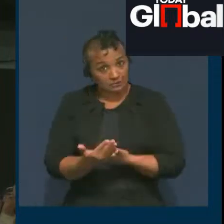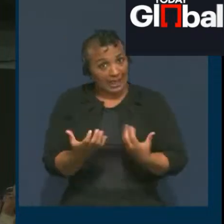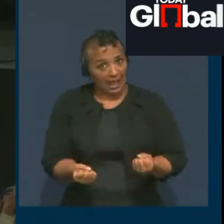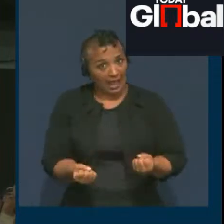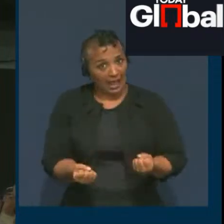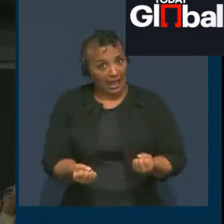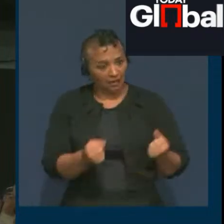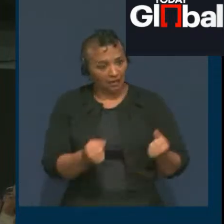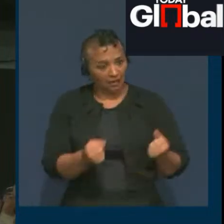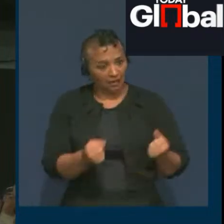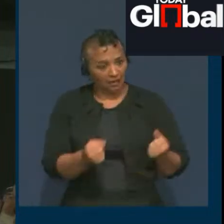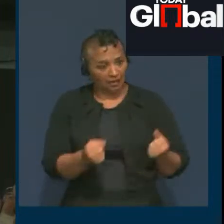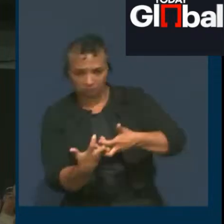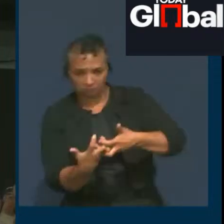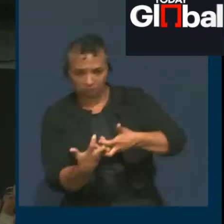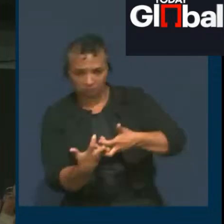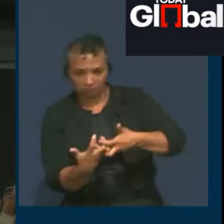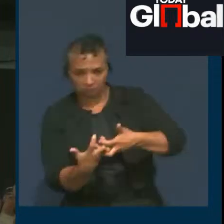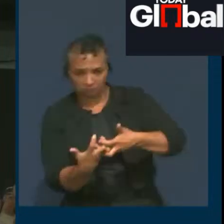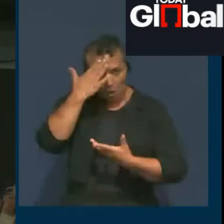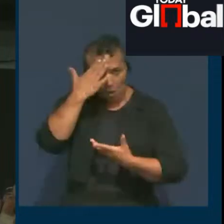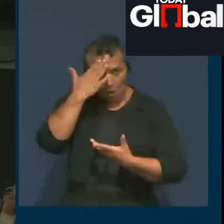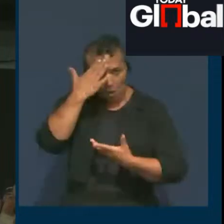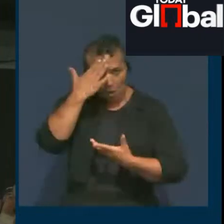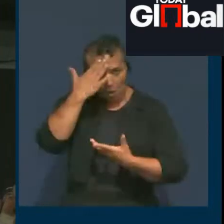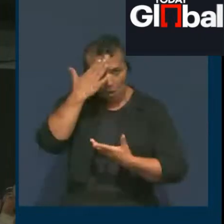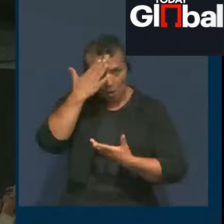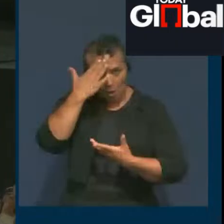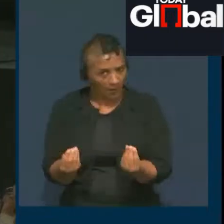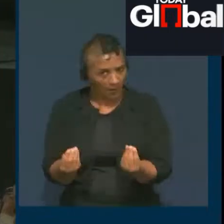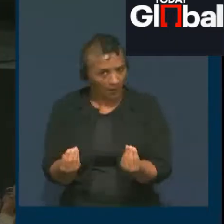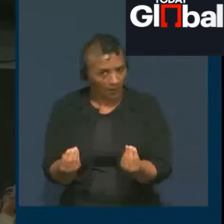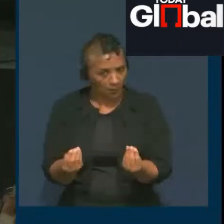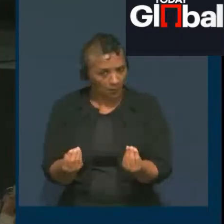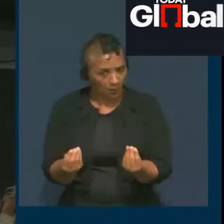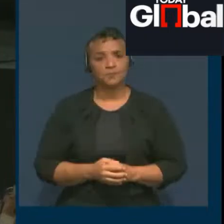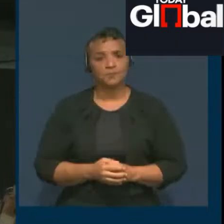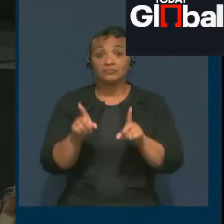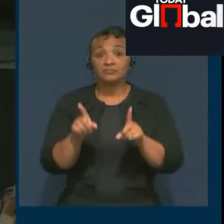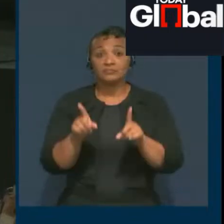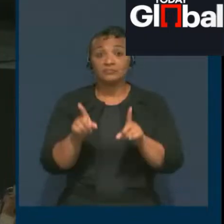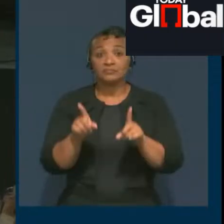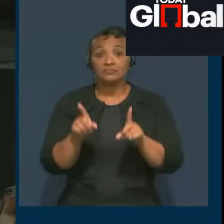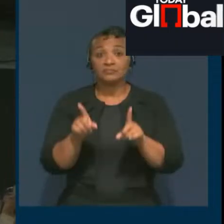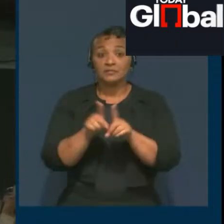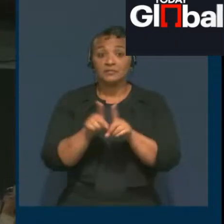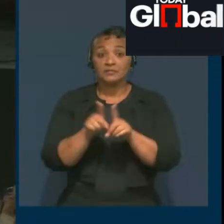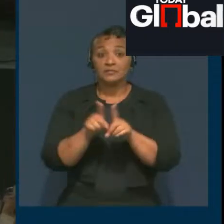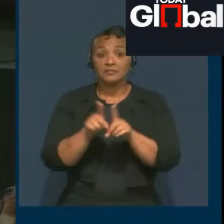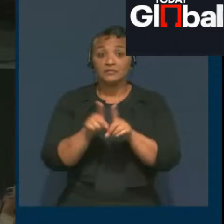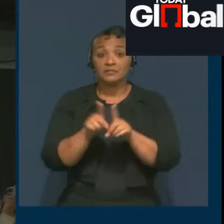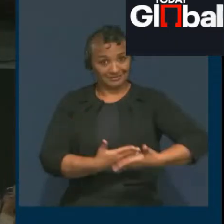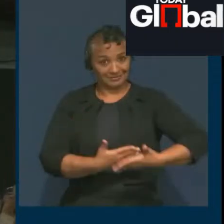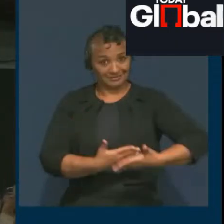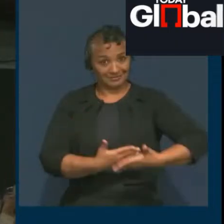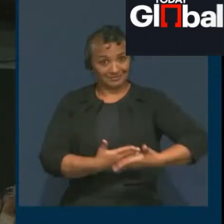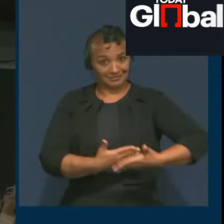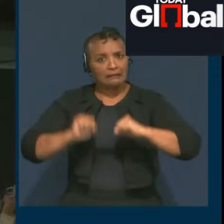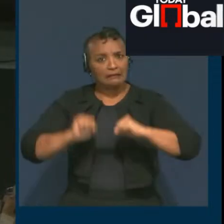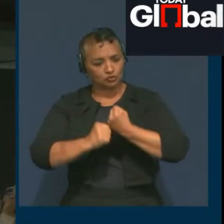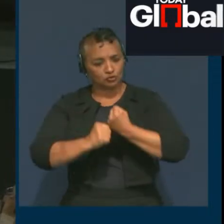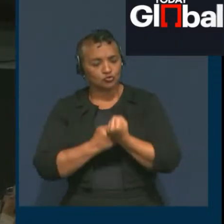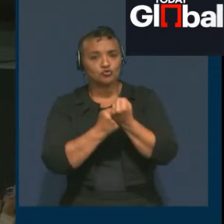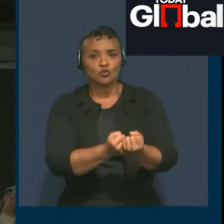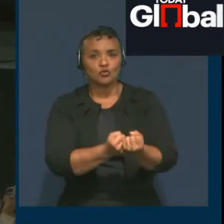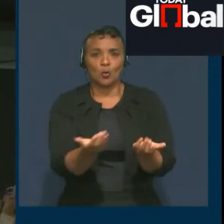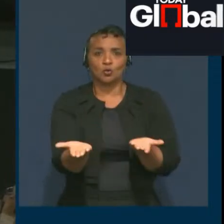disabilities? To what measures families with children with disabilities provide support to these social helpers, and